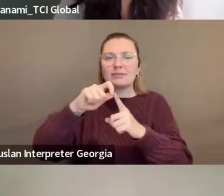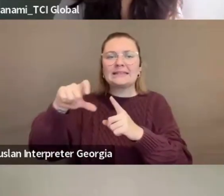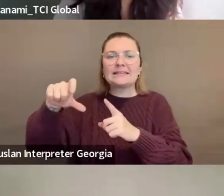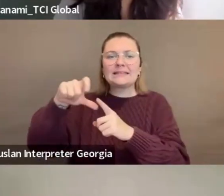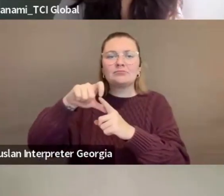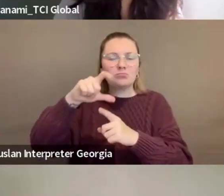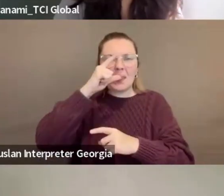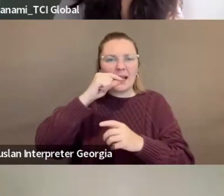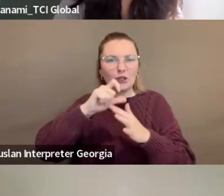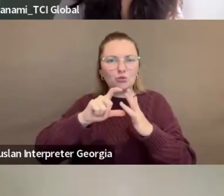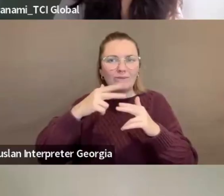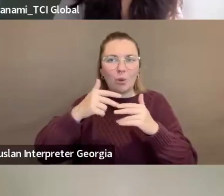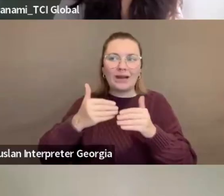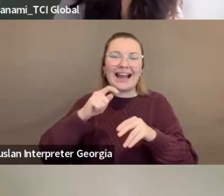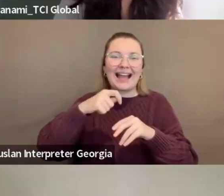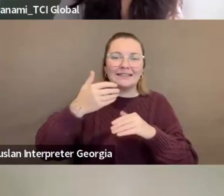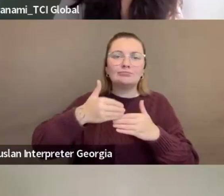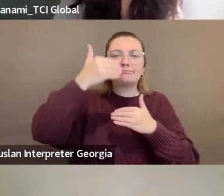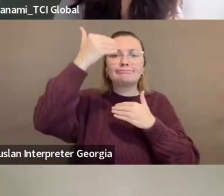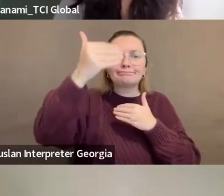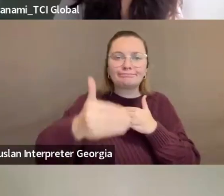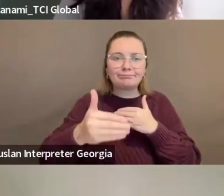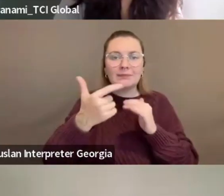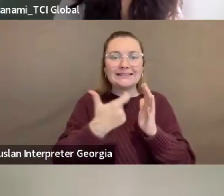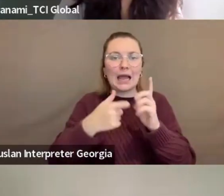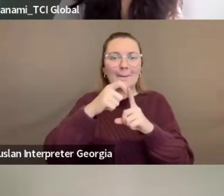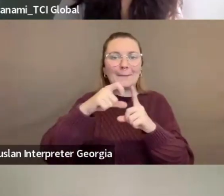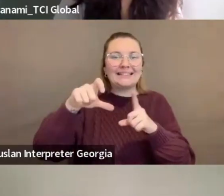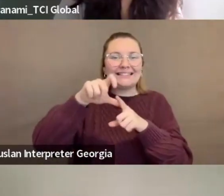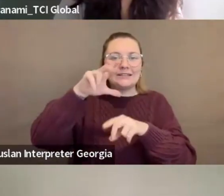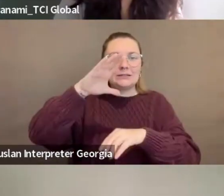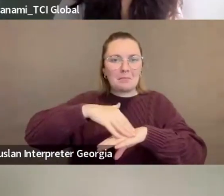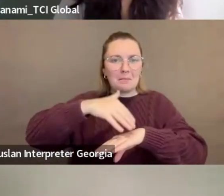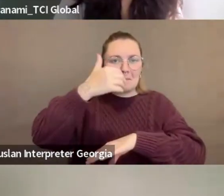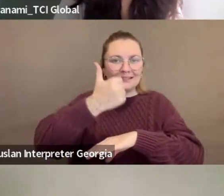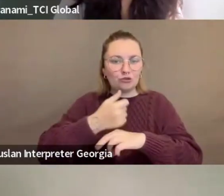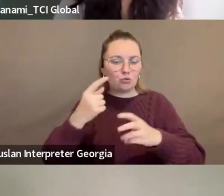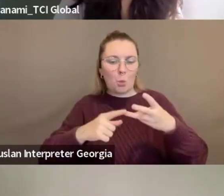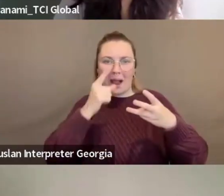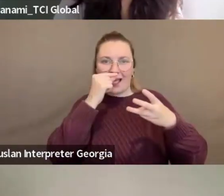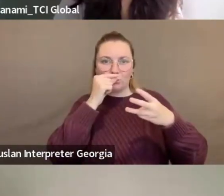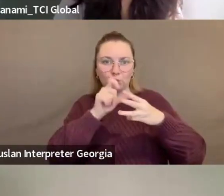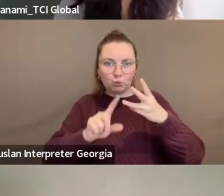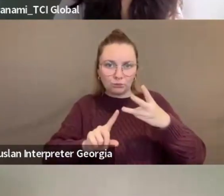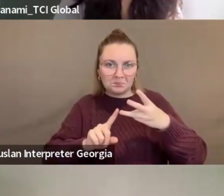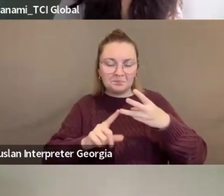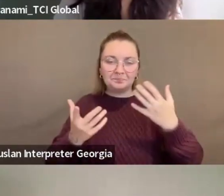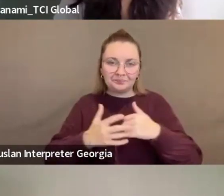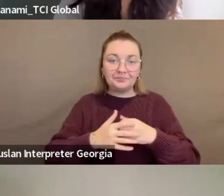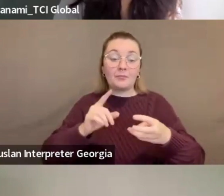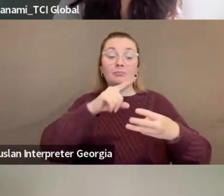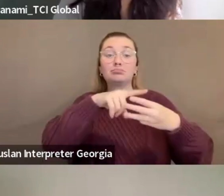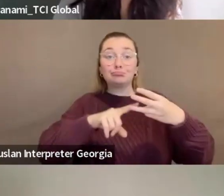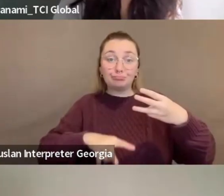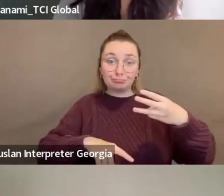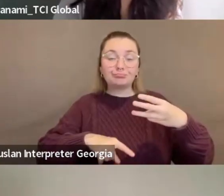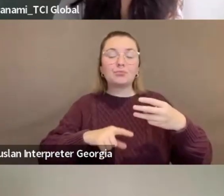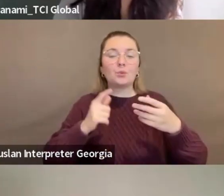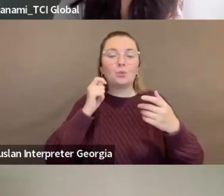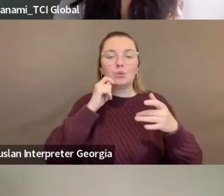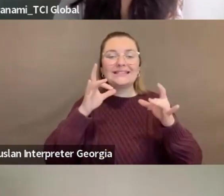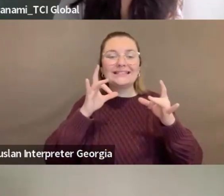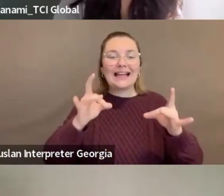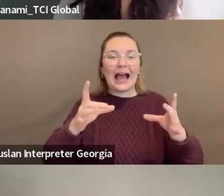do in the next phase of the CRPD implementation? We will begin where these conversations should always